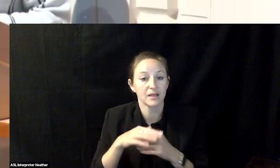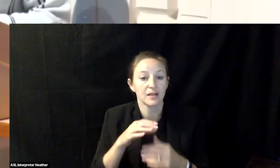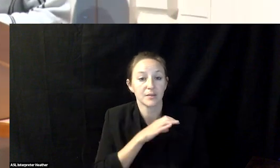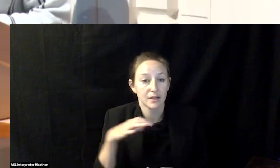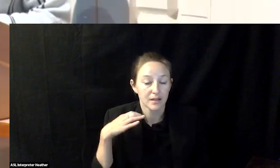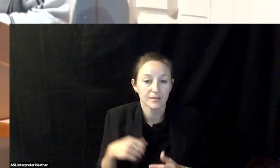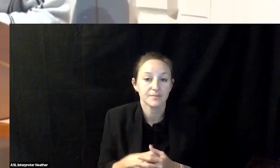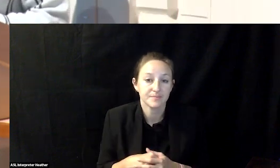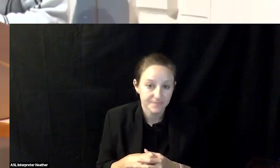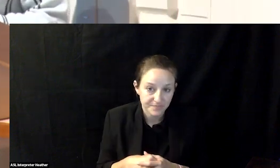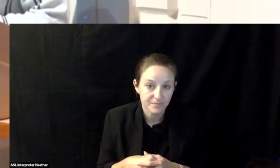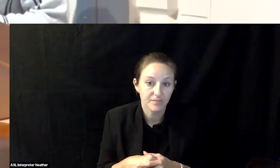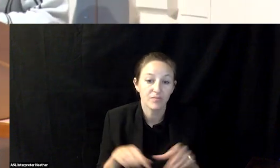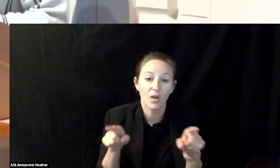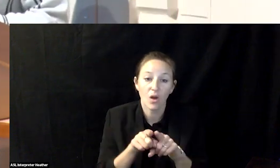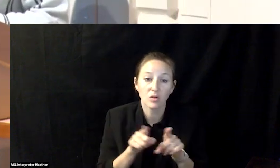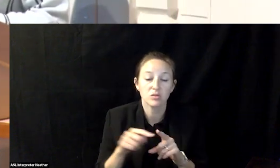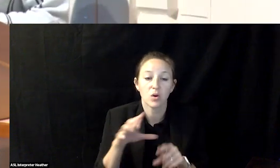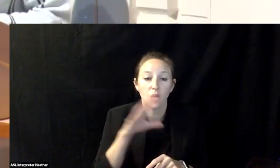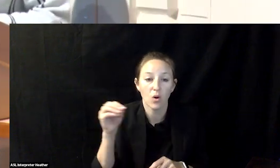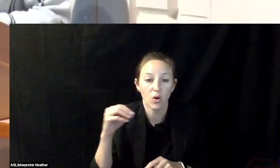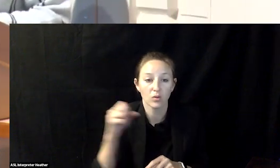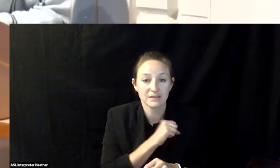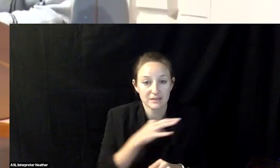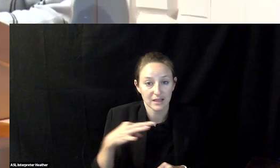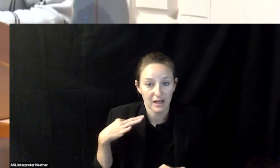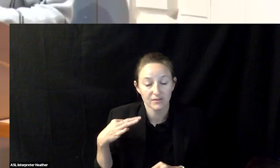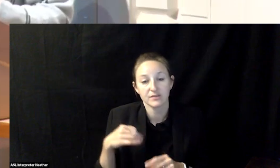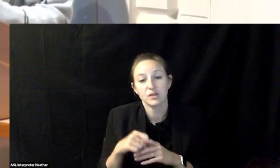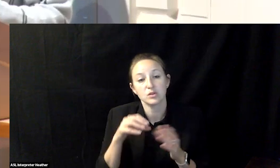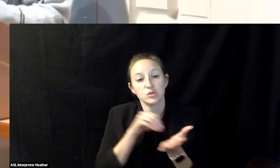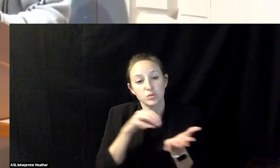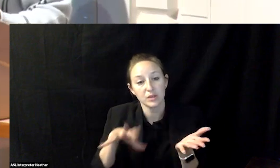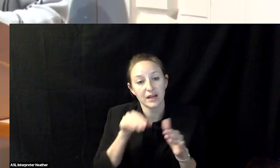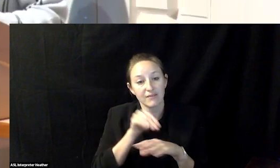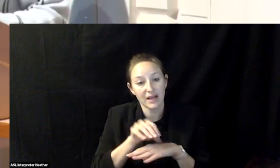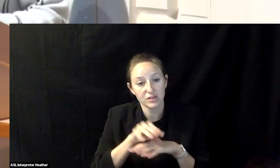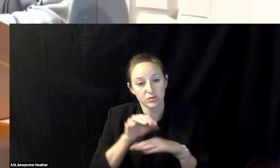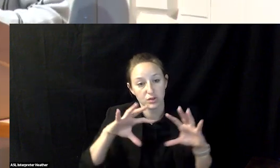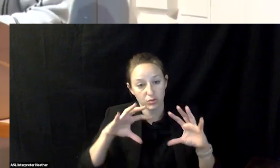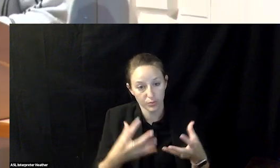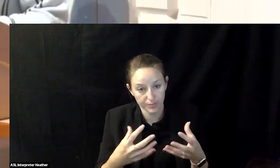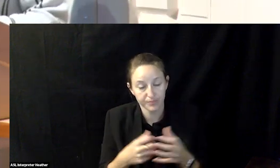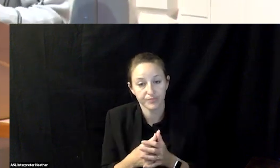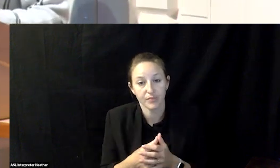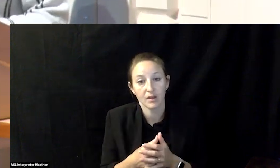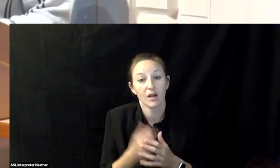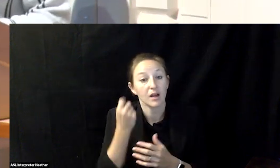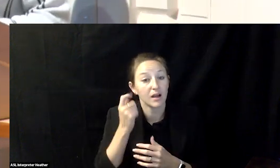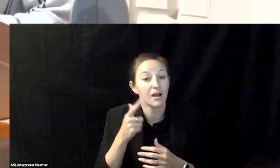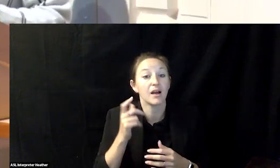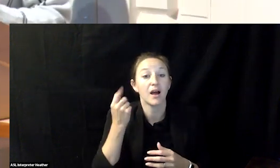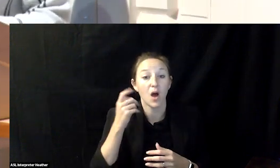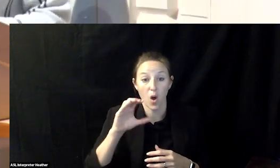Student Accessibility Advisory Group with Kate Higgins from UDR. So these are just two examples of how ODIB